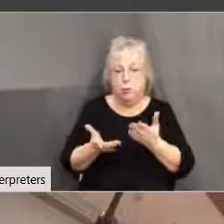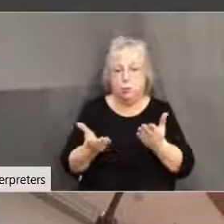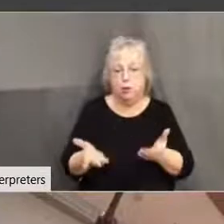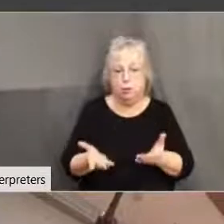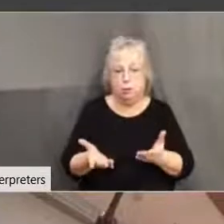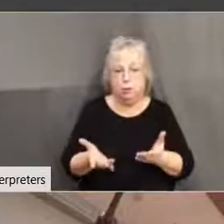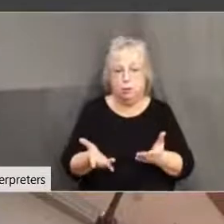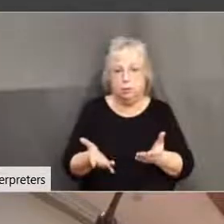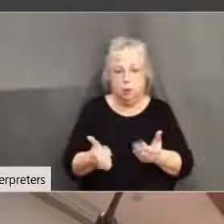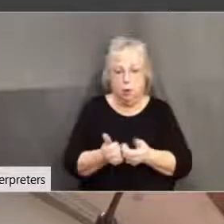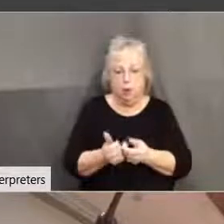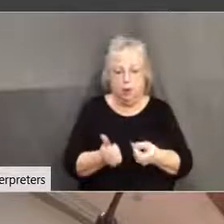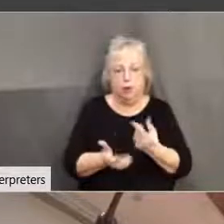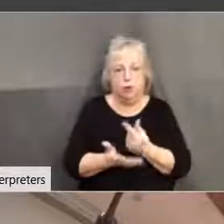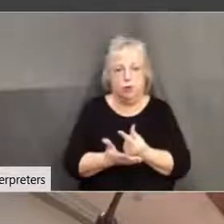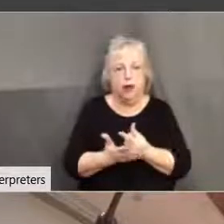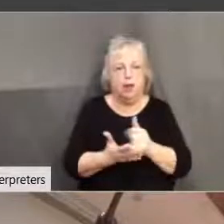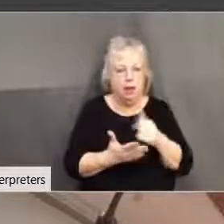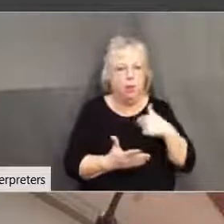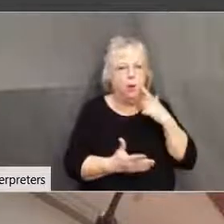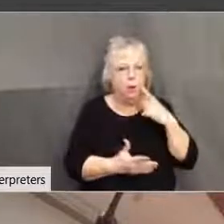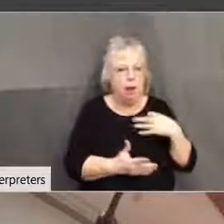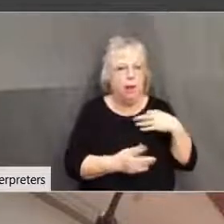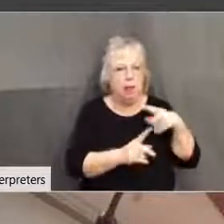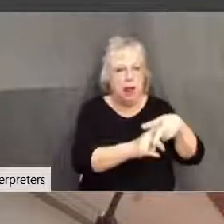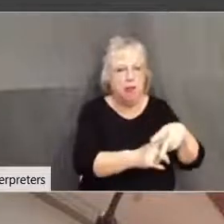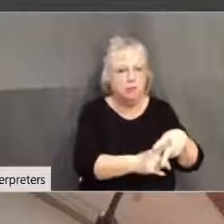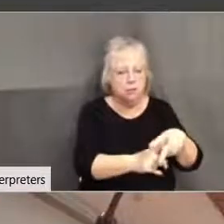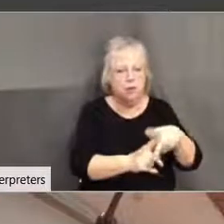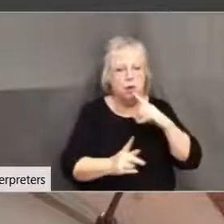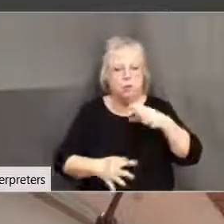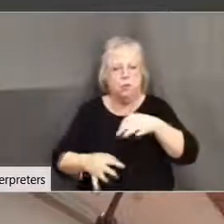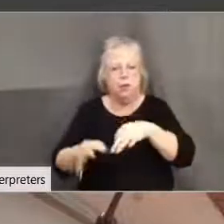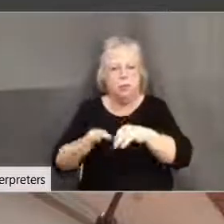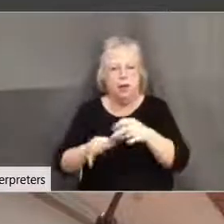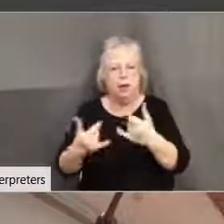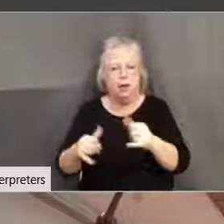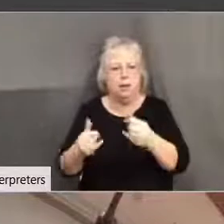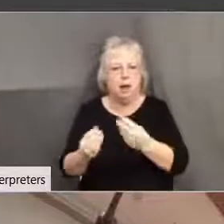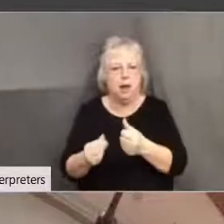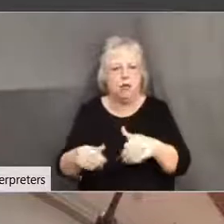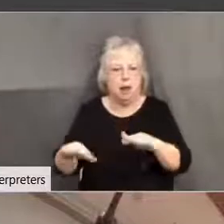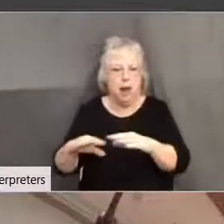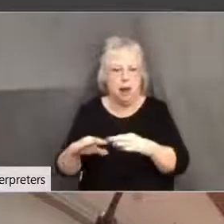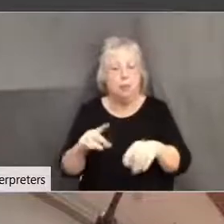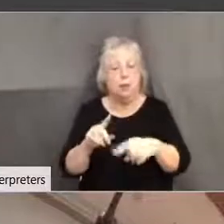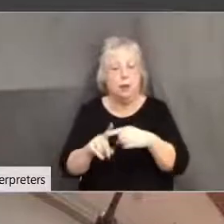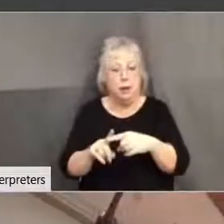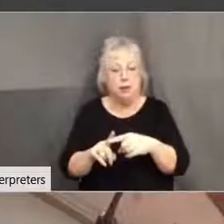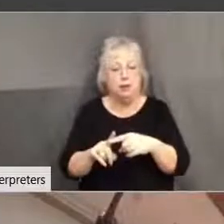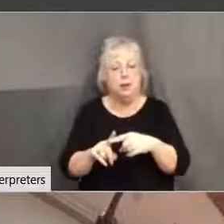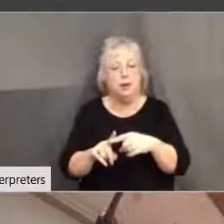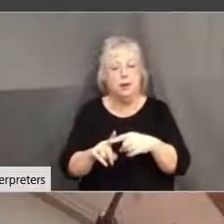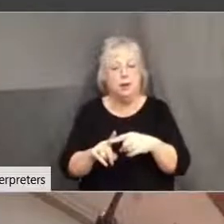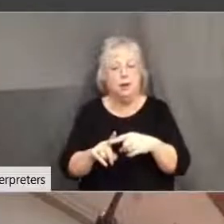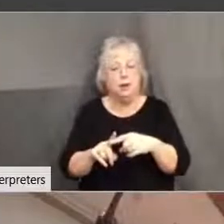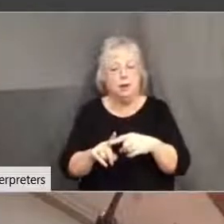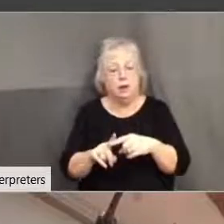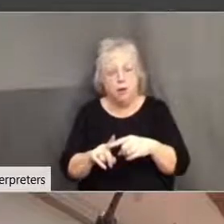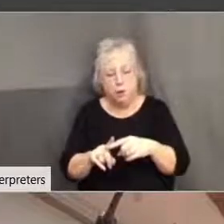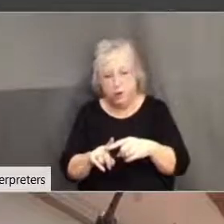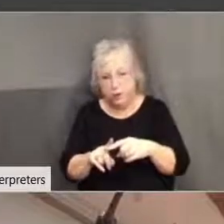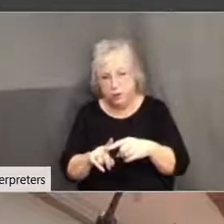with this grant that we're going to apply for, is to replace the playground as well as renovate the tennis court.